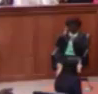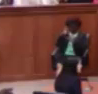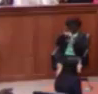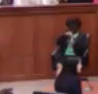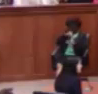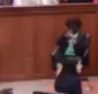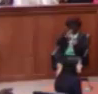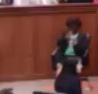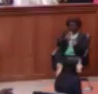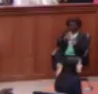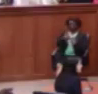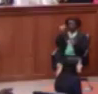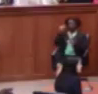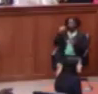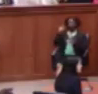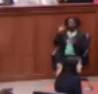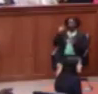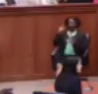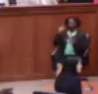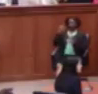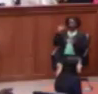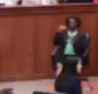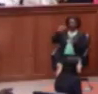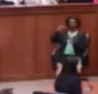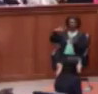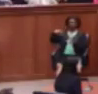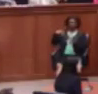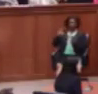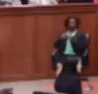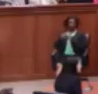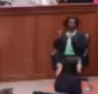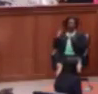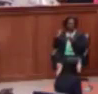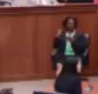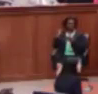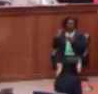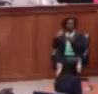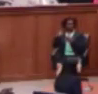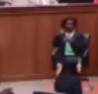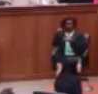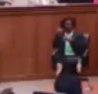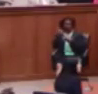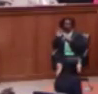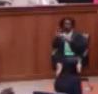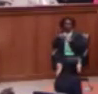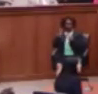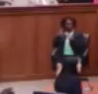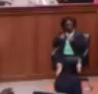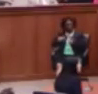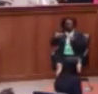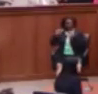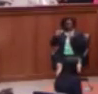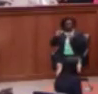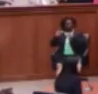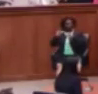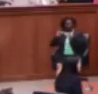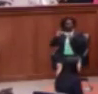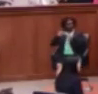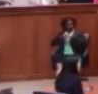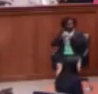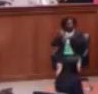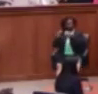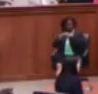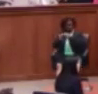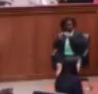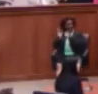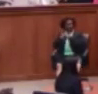make sure. Because we did hear that at the seat meeting, and we believe that you're attempting to do that. So I